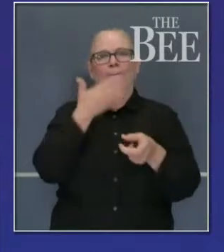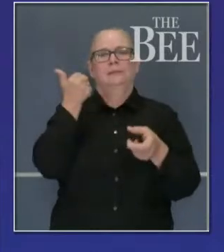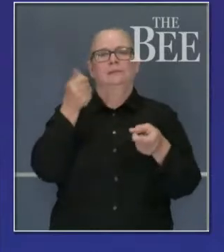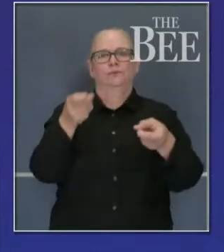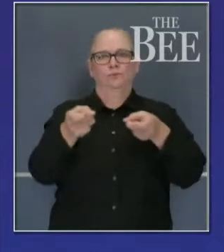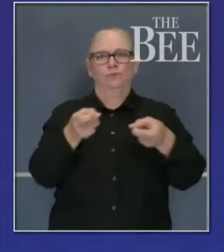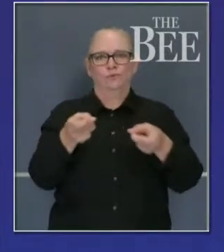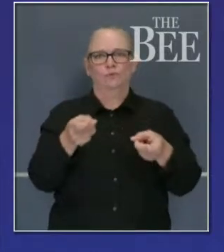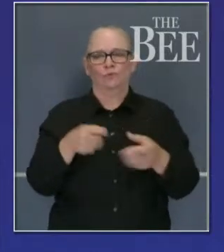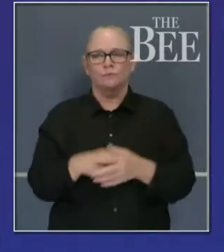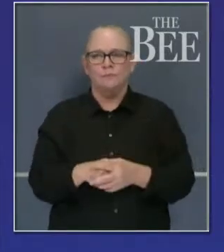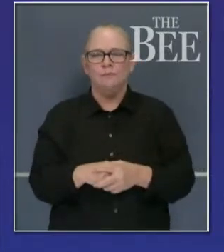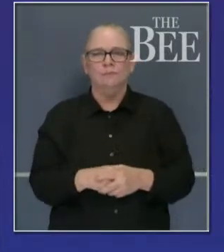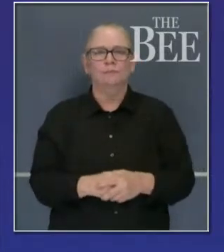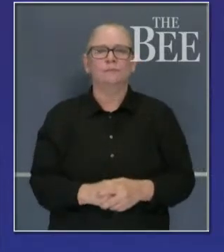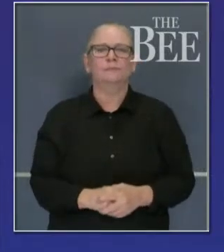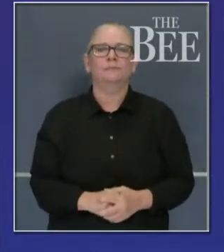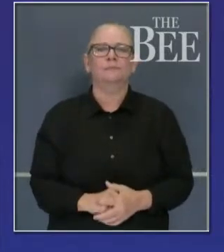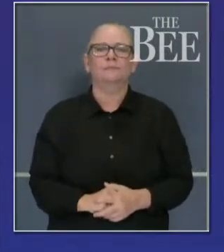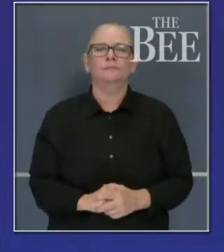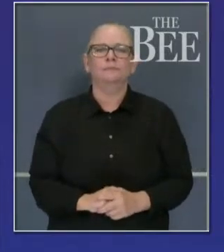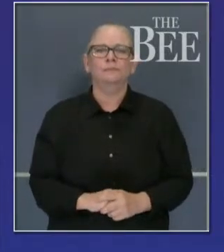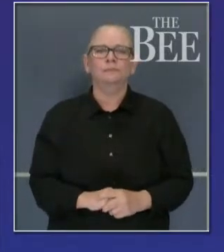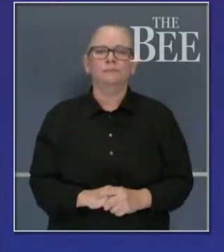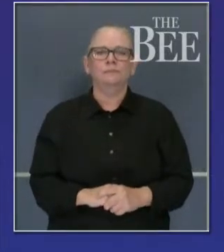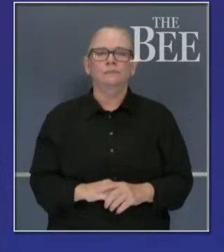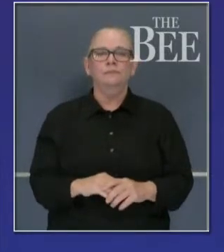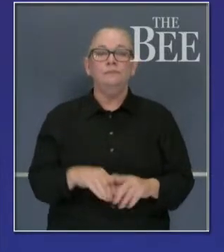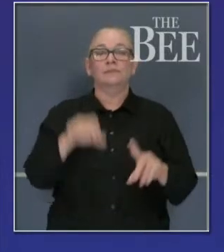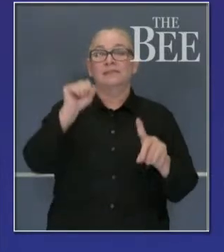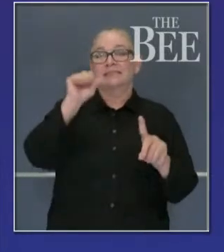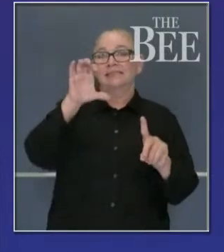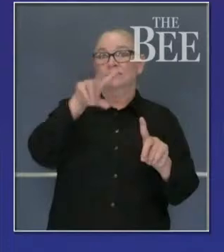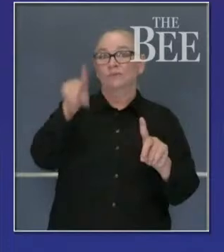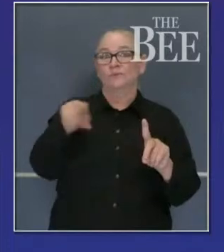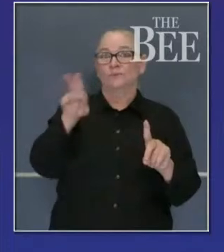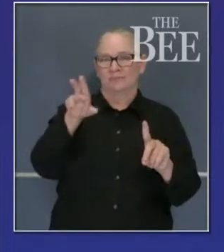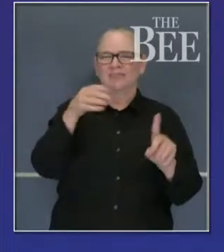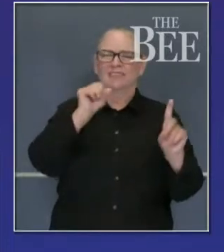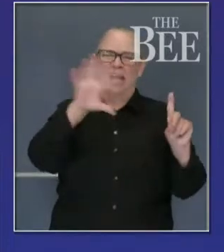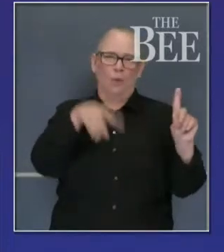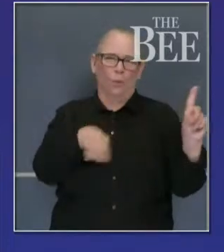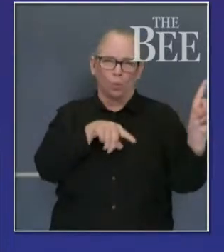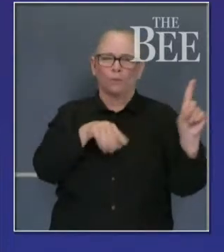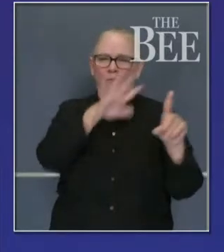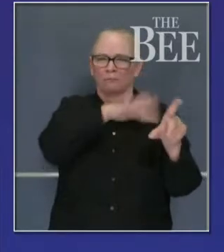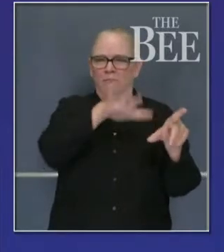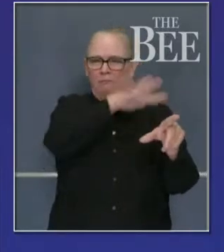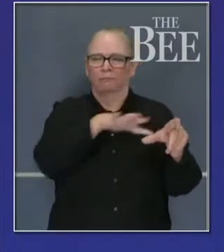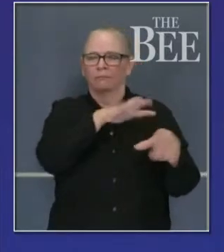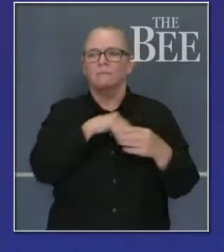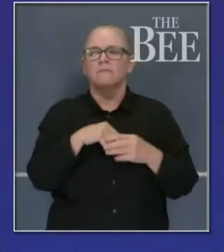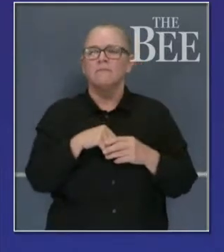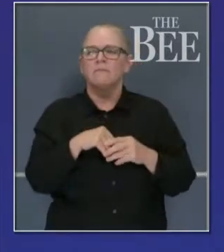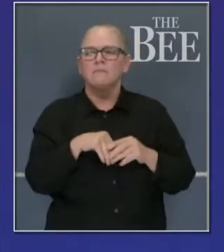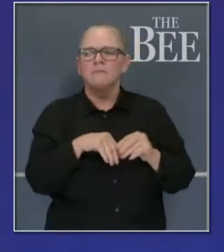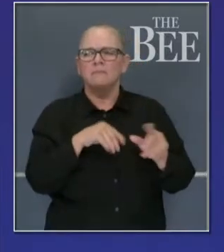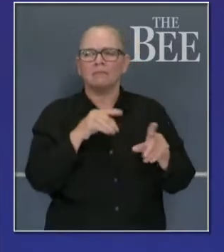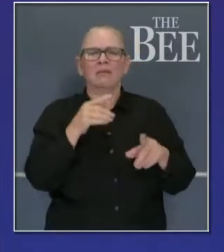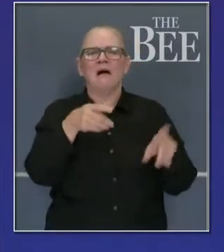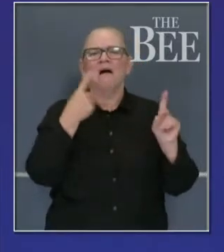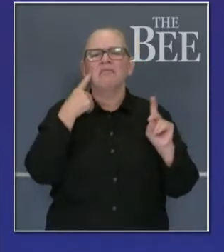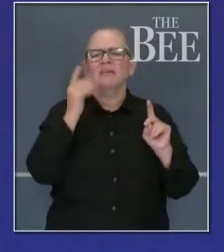acreage decline. The CZU, this is the forest fire. If you were ever in doubt about climate